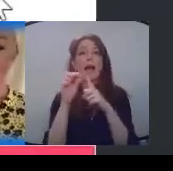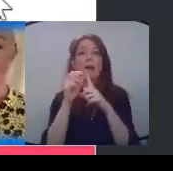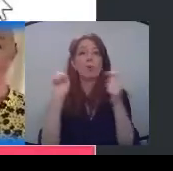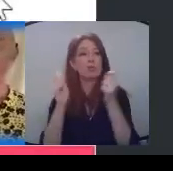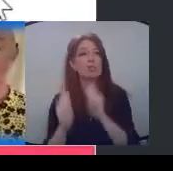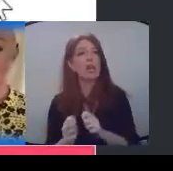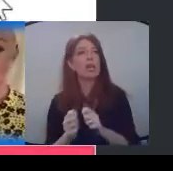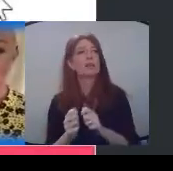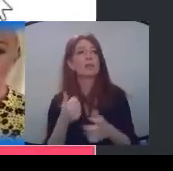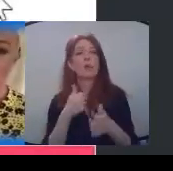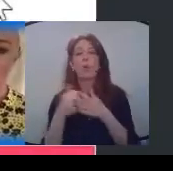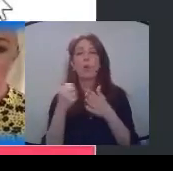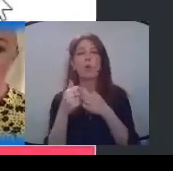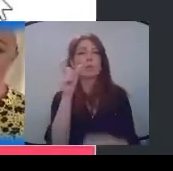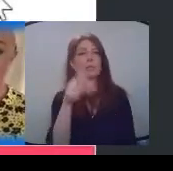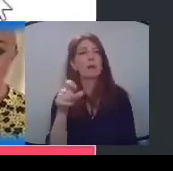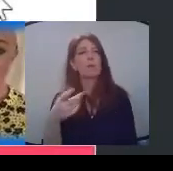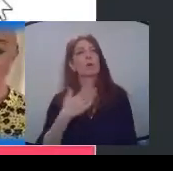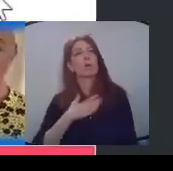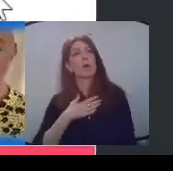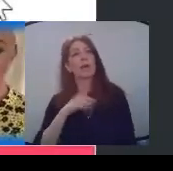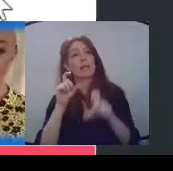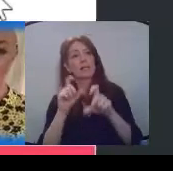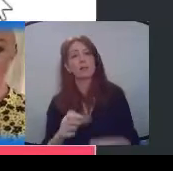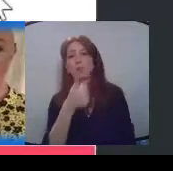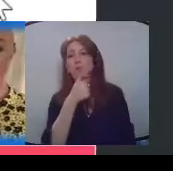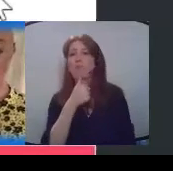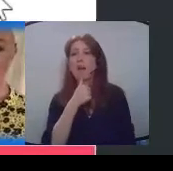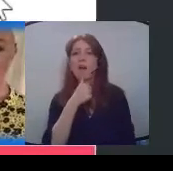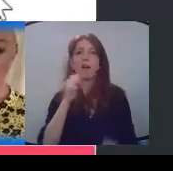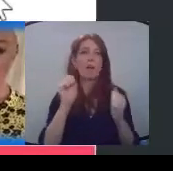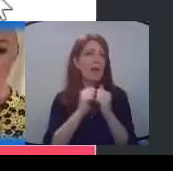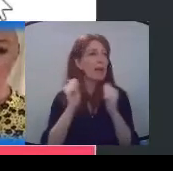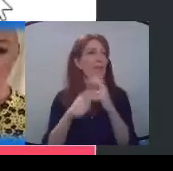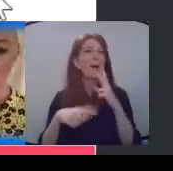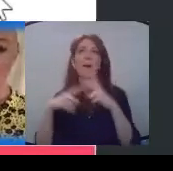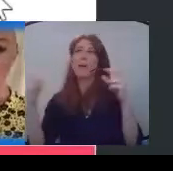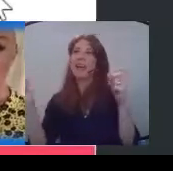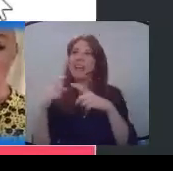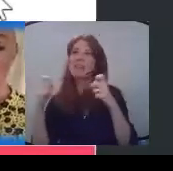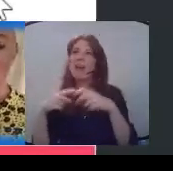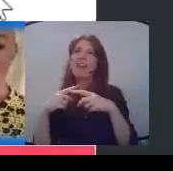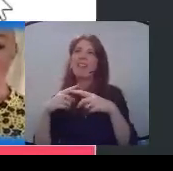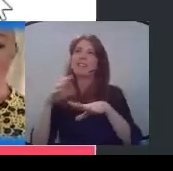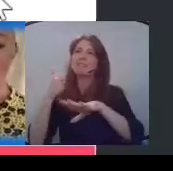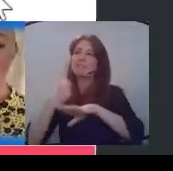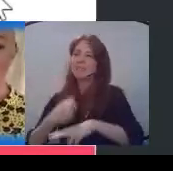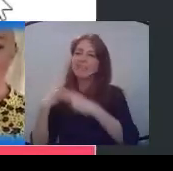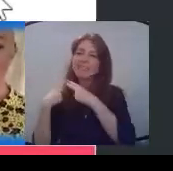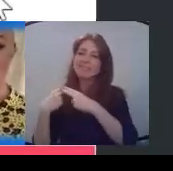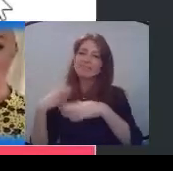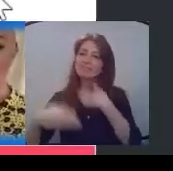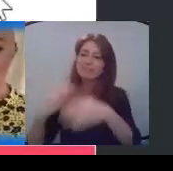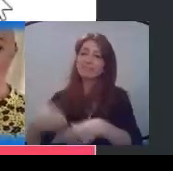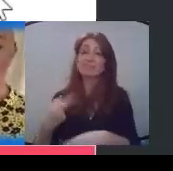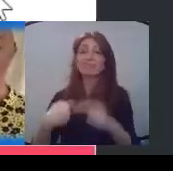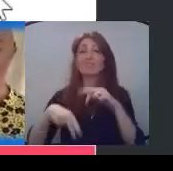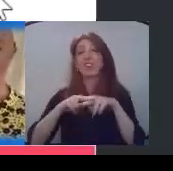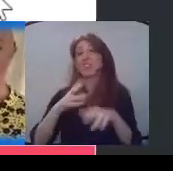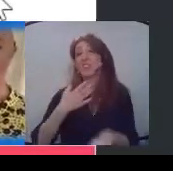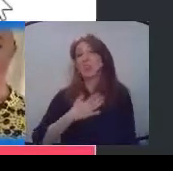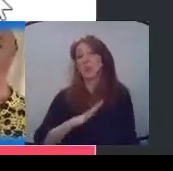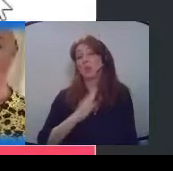someone who just would like to stick with email or regular paper or fax machines or Lord knows what. So if you want to just not use